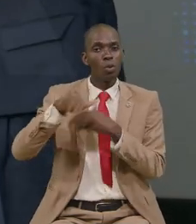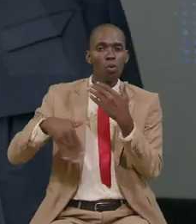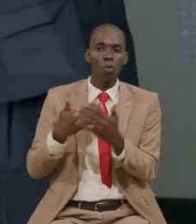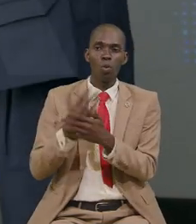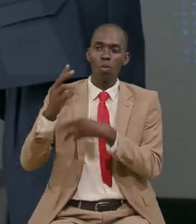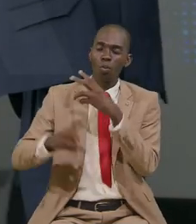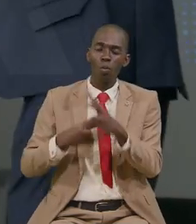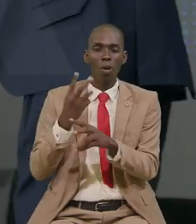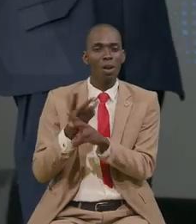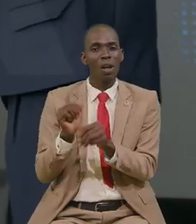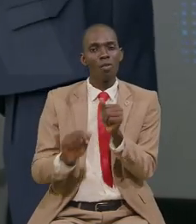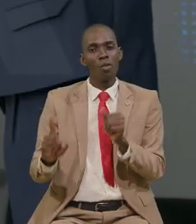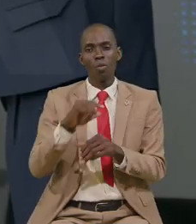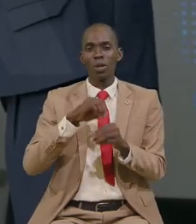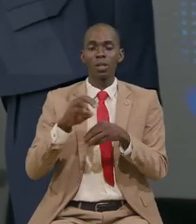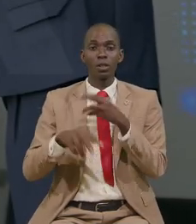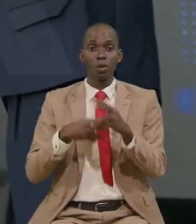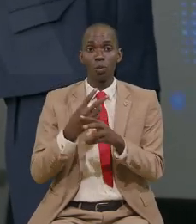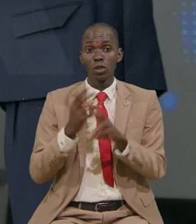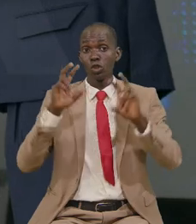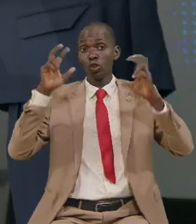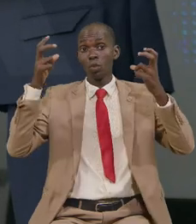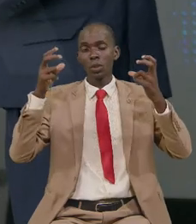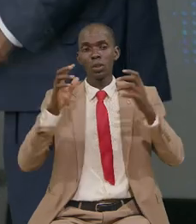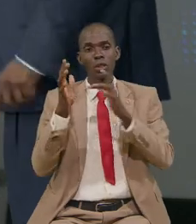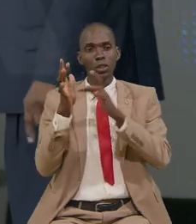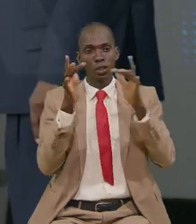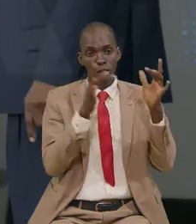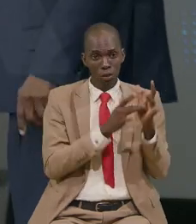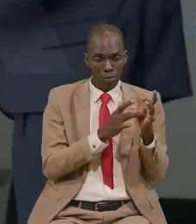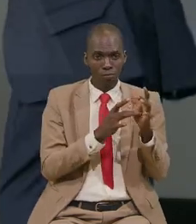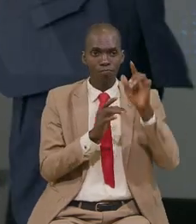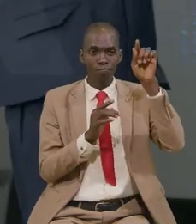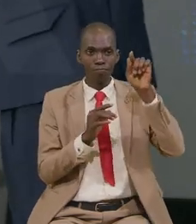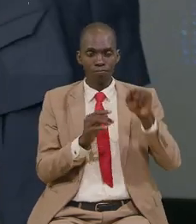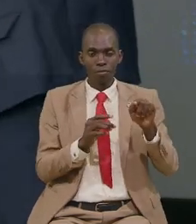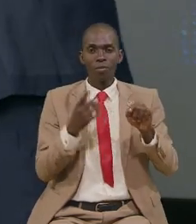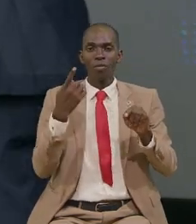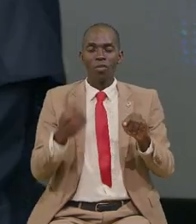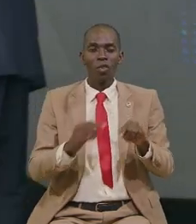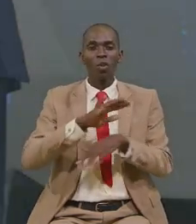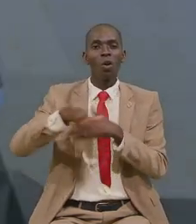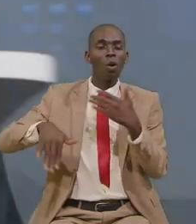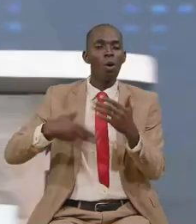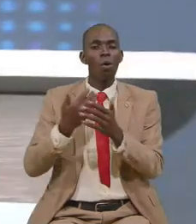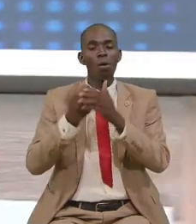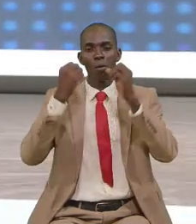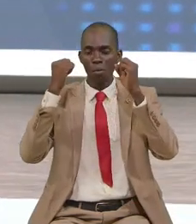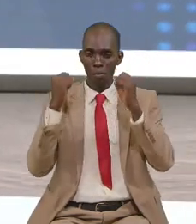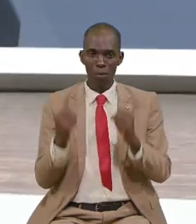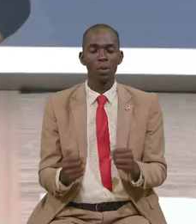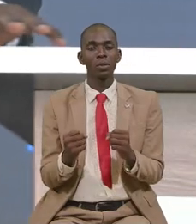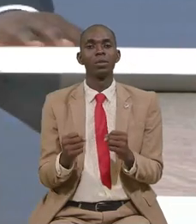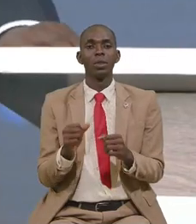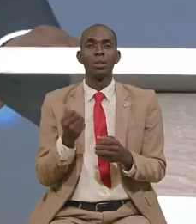the world. And the topic is Jesus, the Almighty Advocate. That word Almighty means that